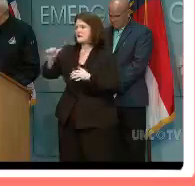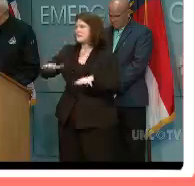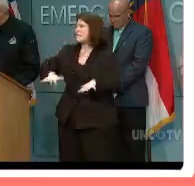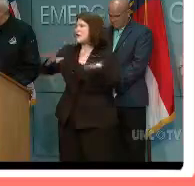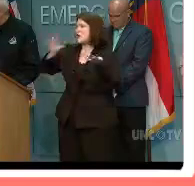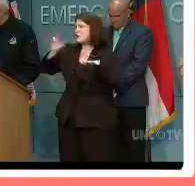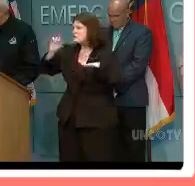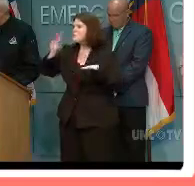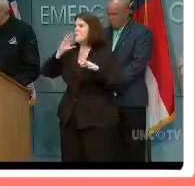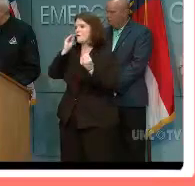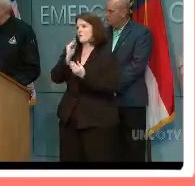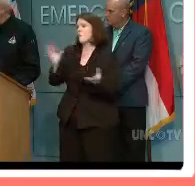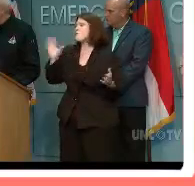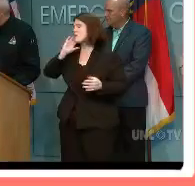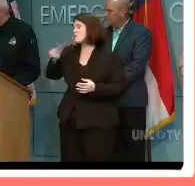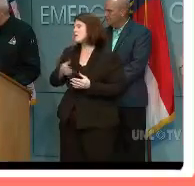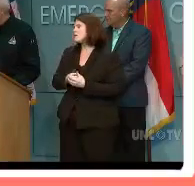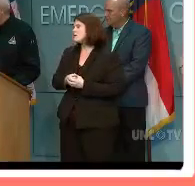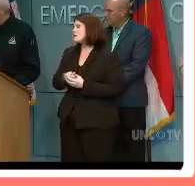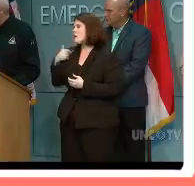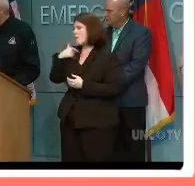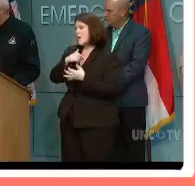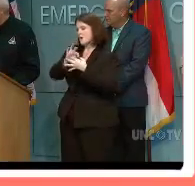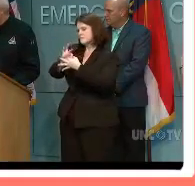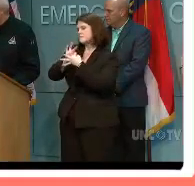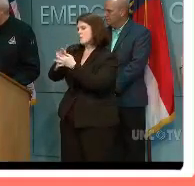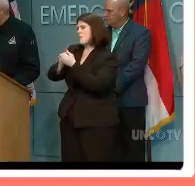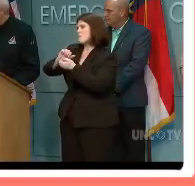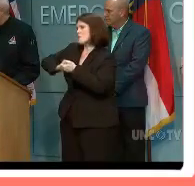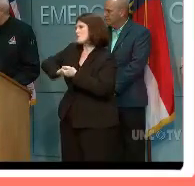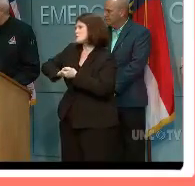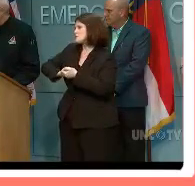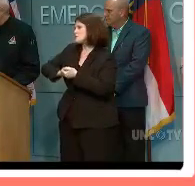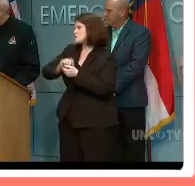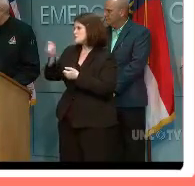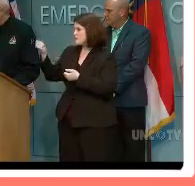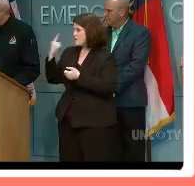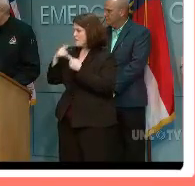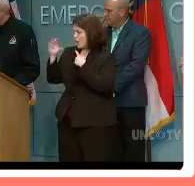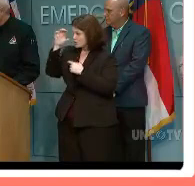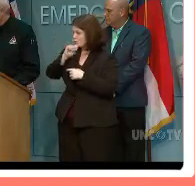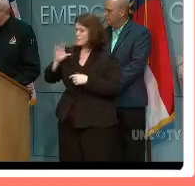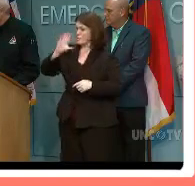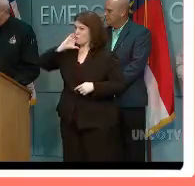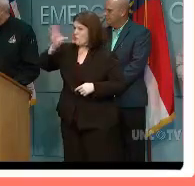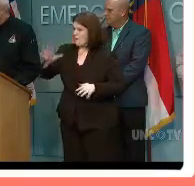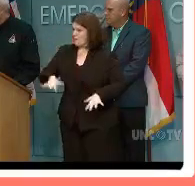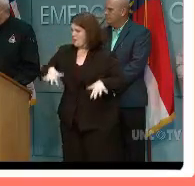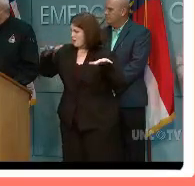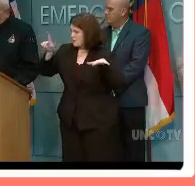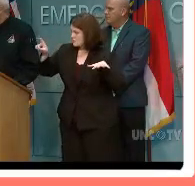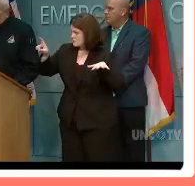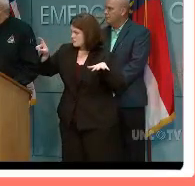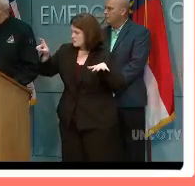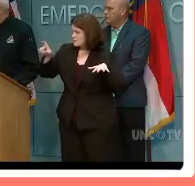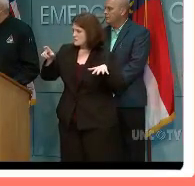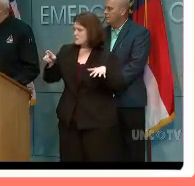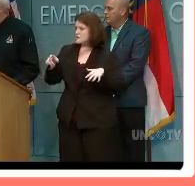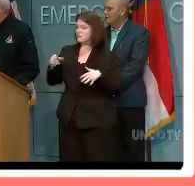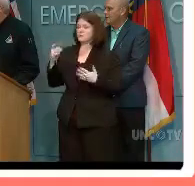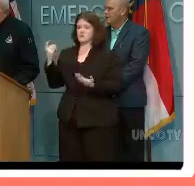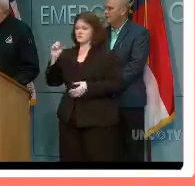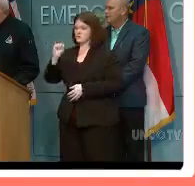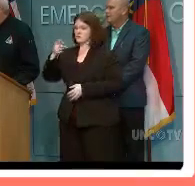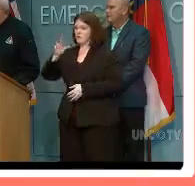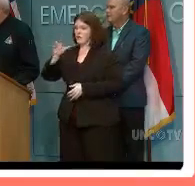of flooding risk. We work with them as well. But the assumption is that things will flood. You